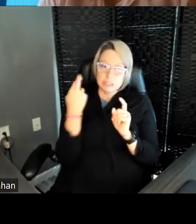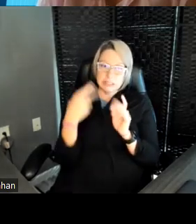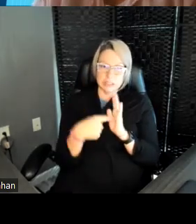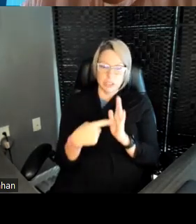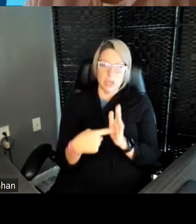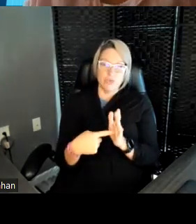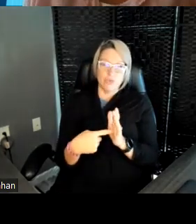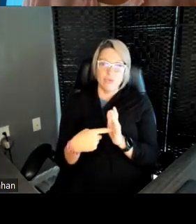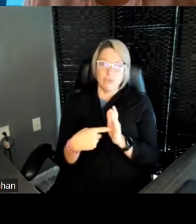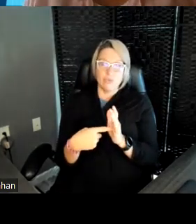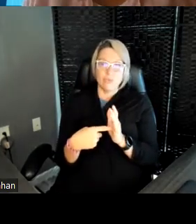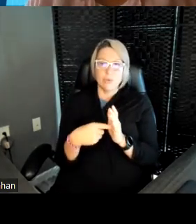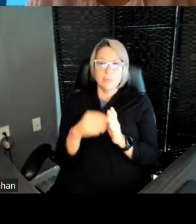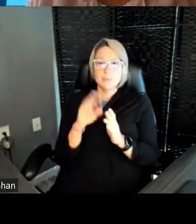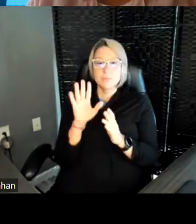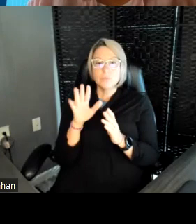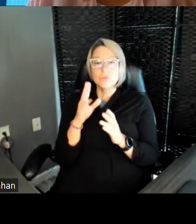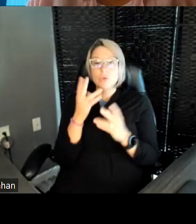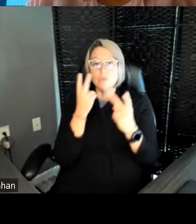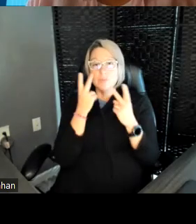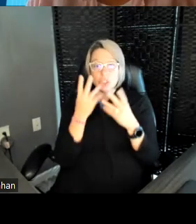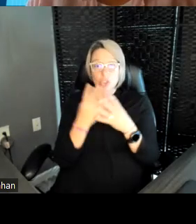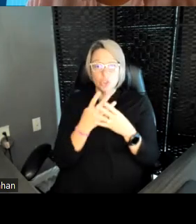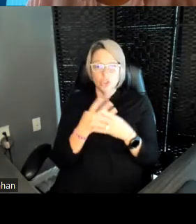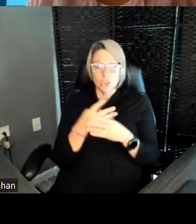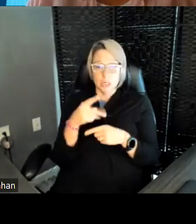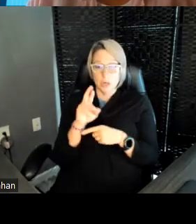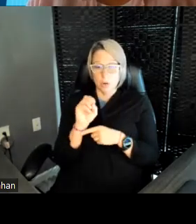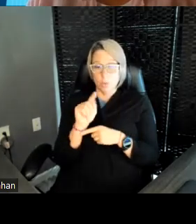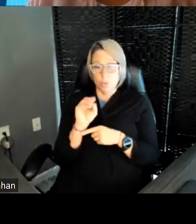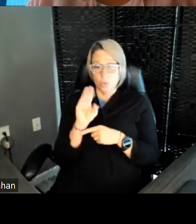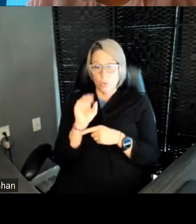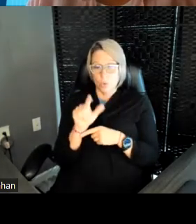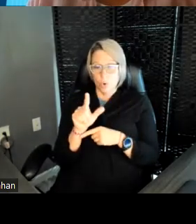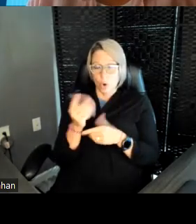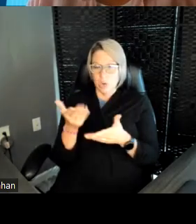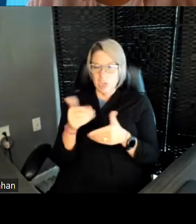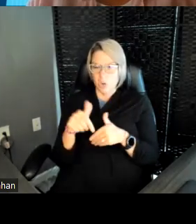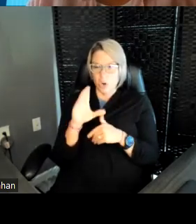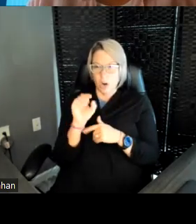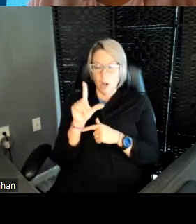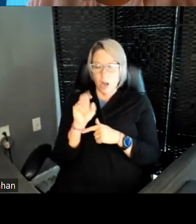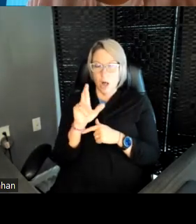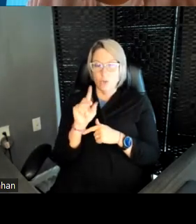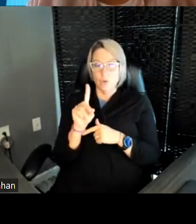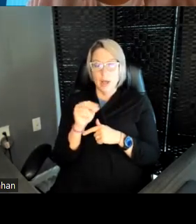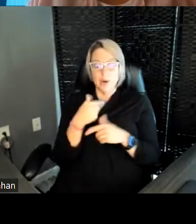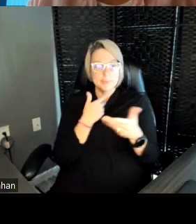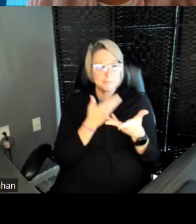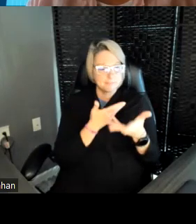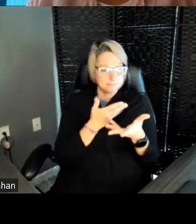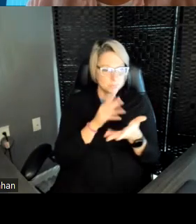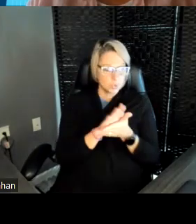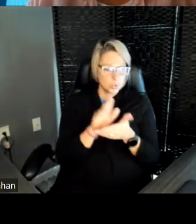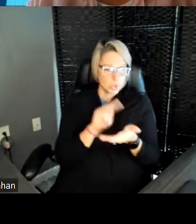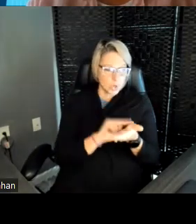So when we were doing our vision screening protocol in Colorado, I was talking to our school nurse, and we were talking about kids who may have